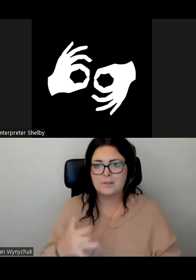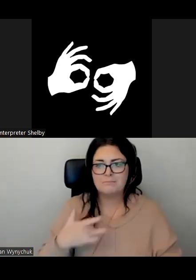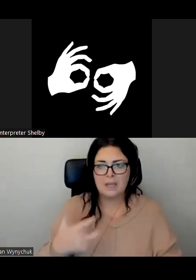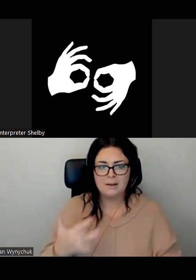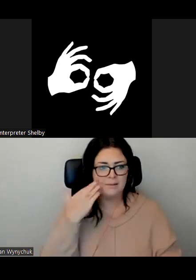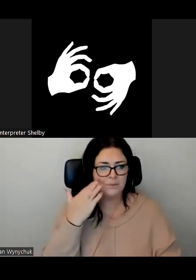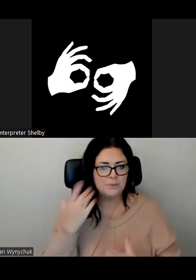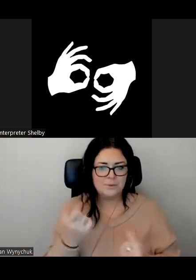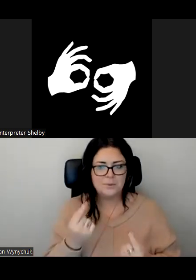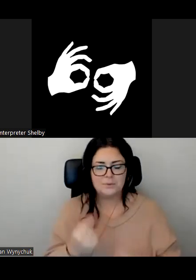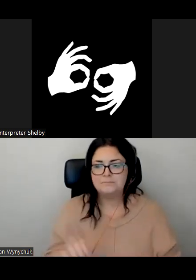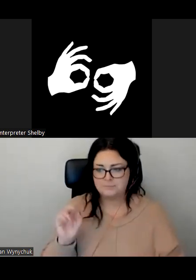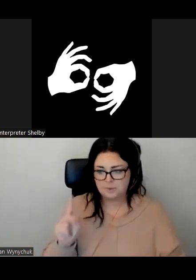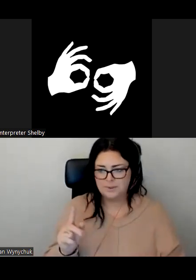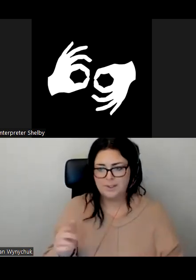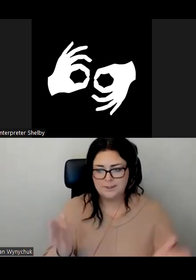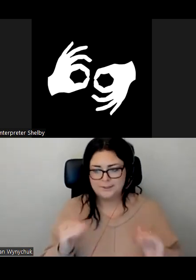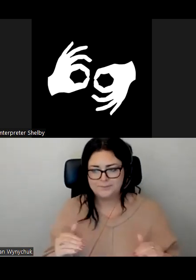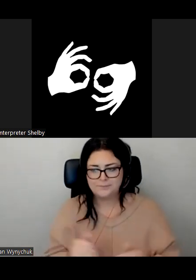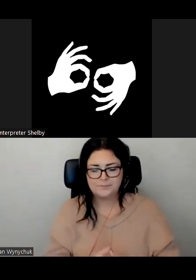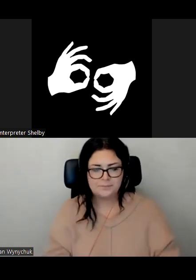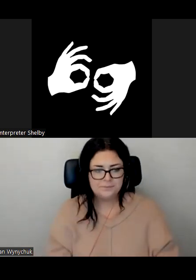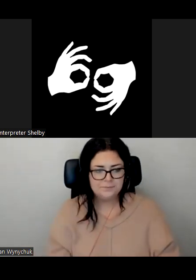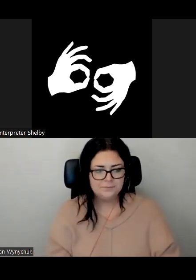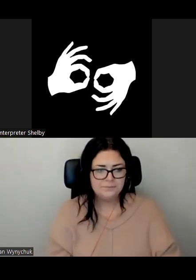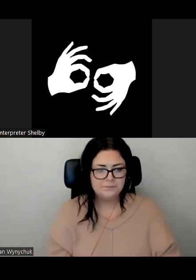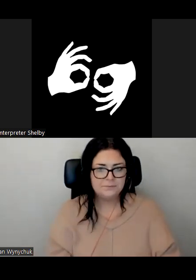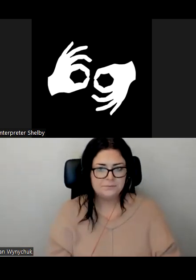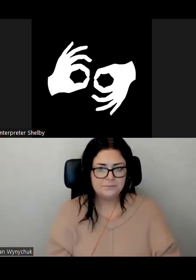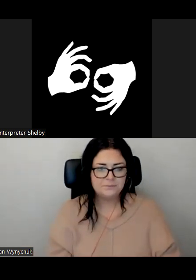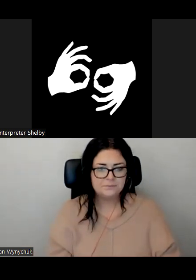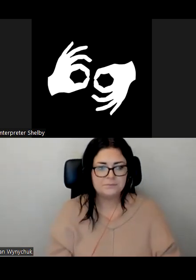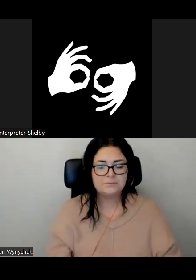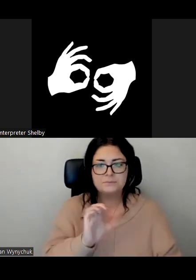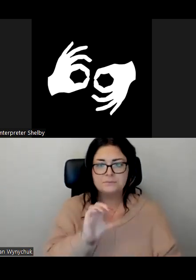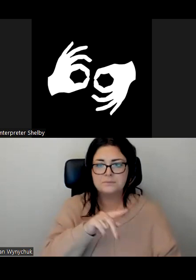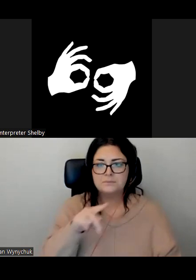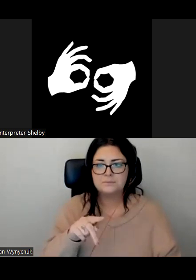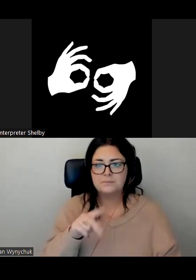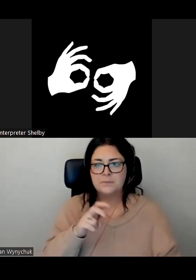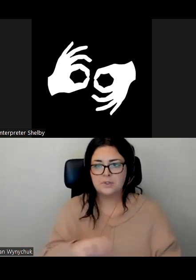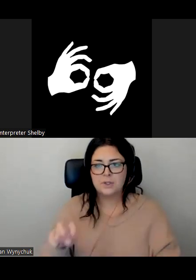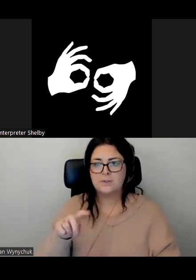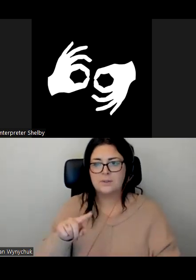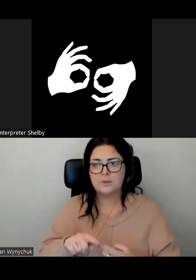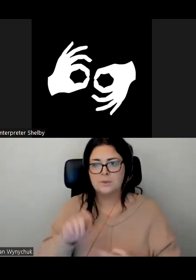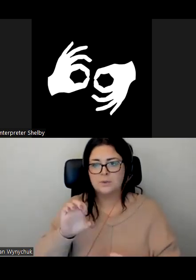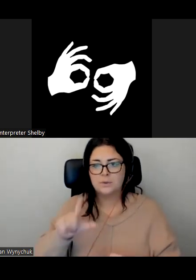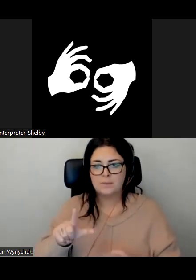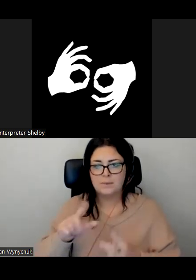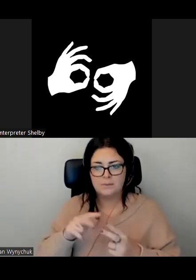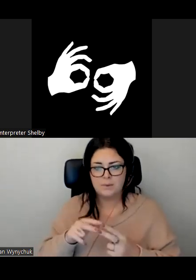estates. Okay. Another question in the chat. Do CPP transfer to common law partner?